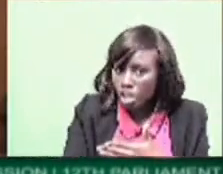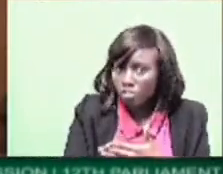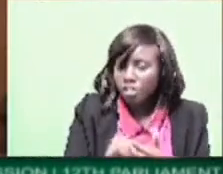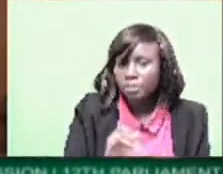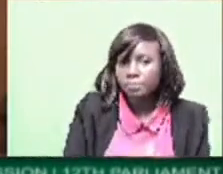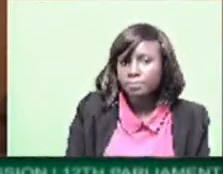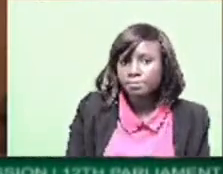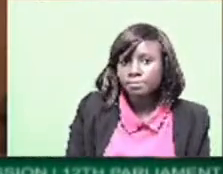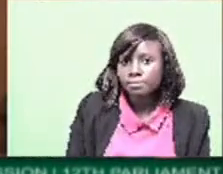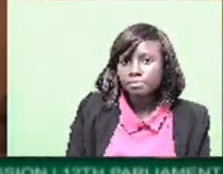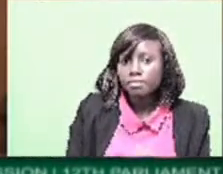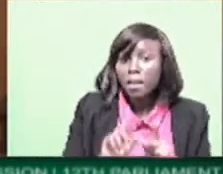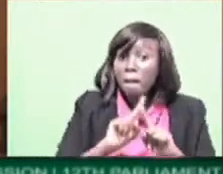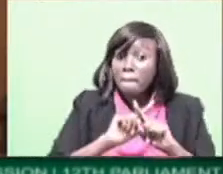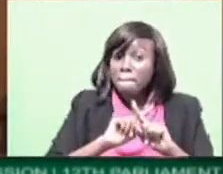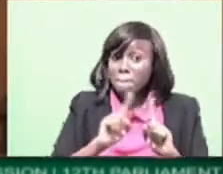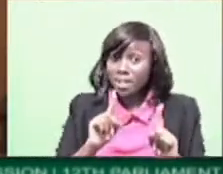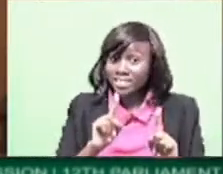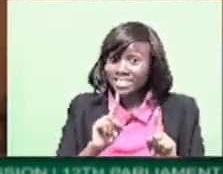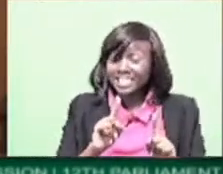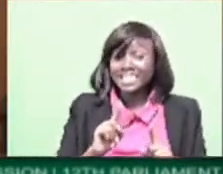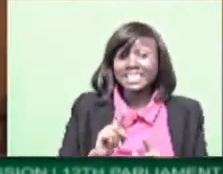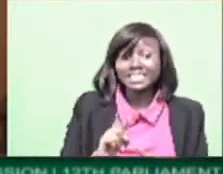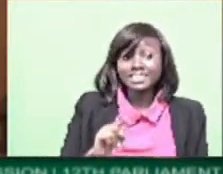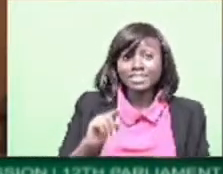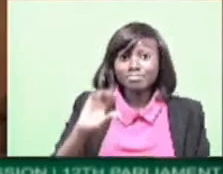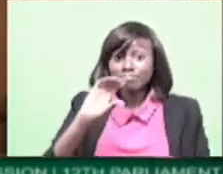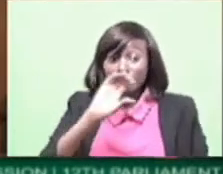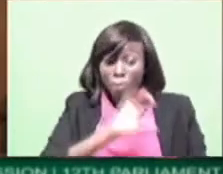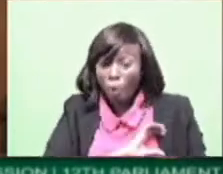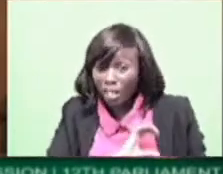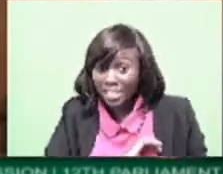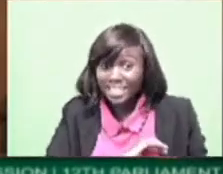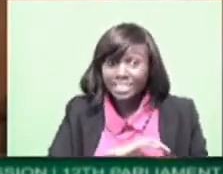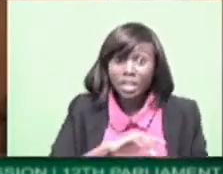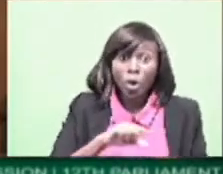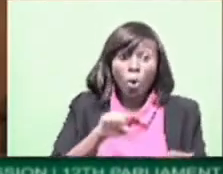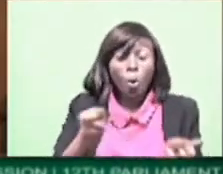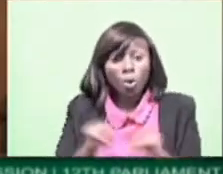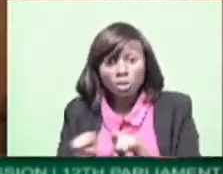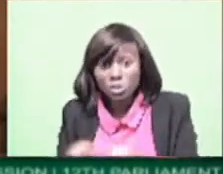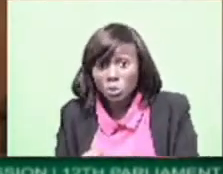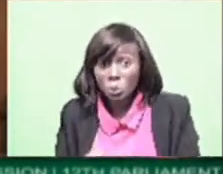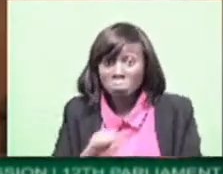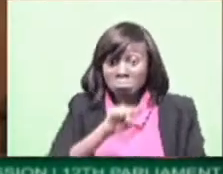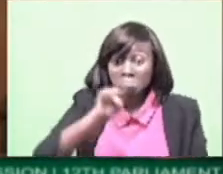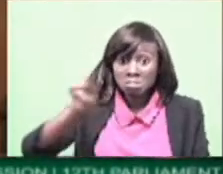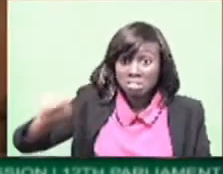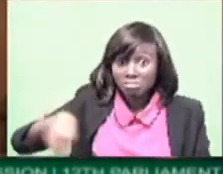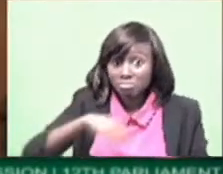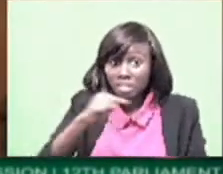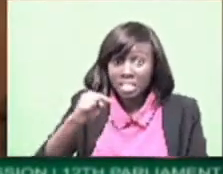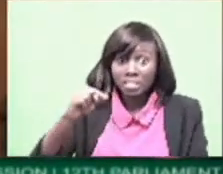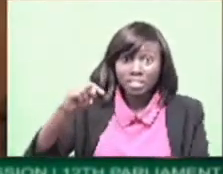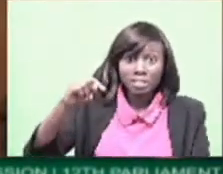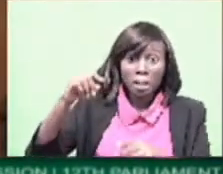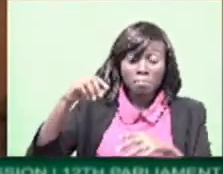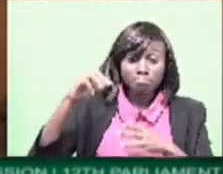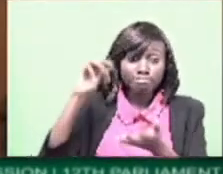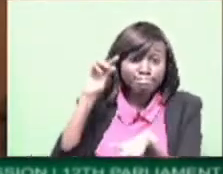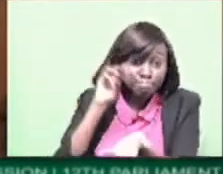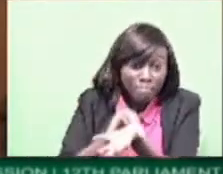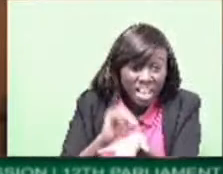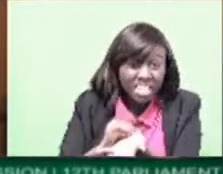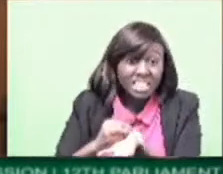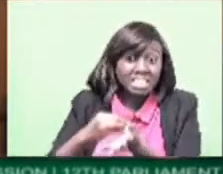medical fraternity and their law enforcement officials as well. And clearly in those jurisdictions, those